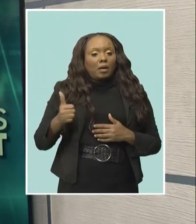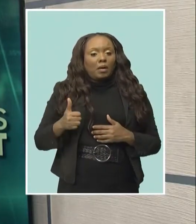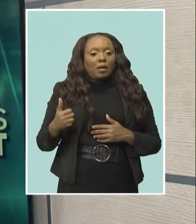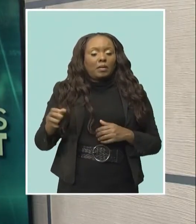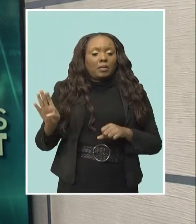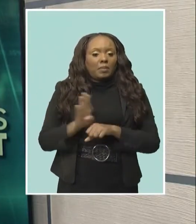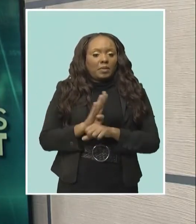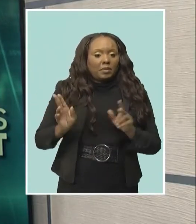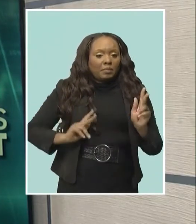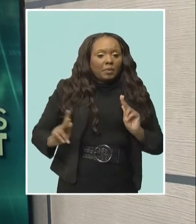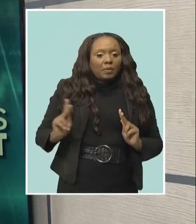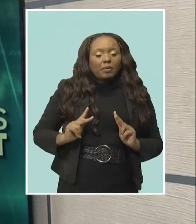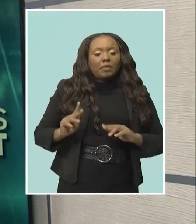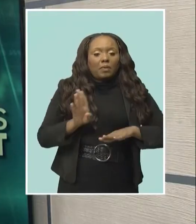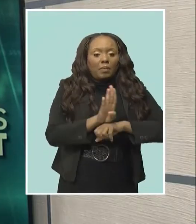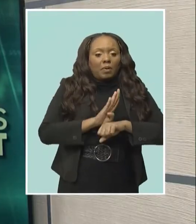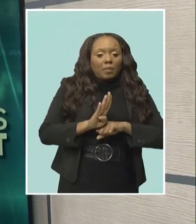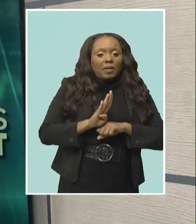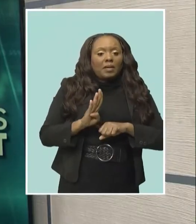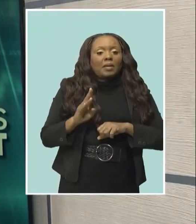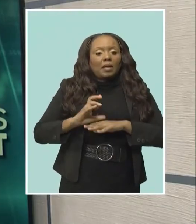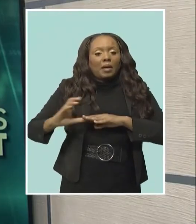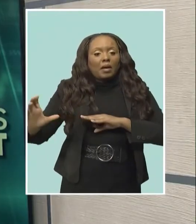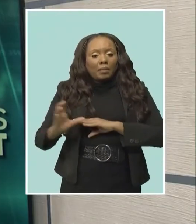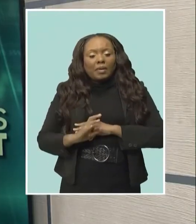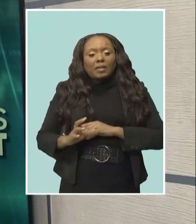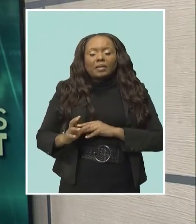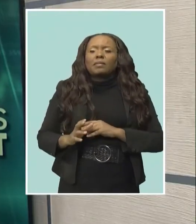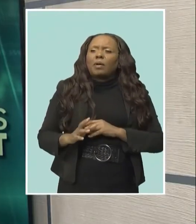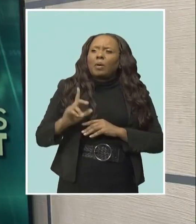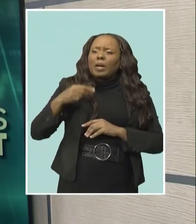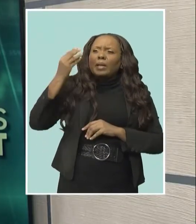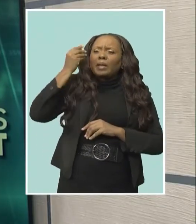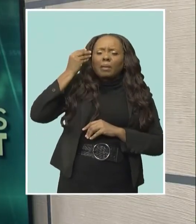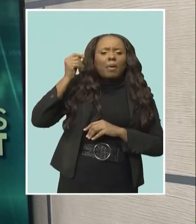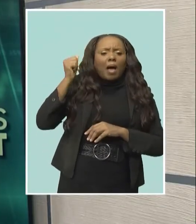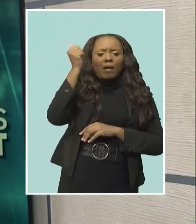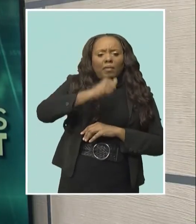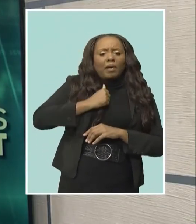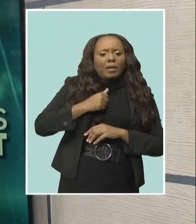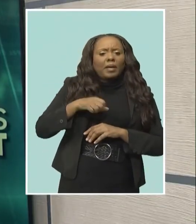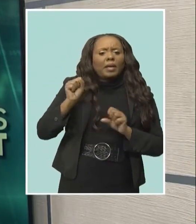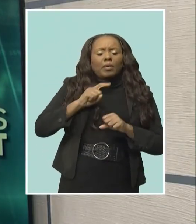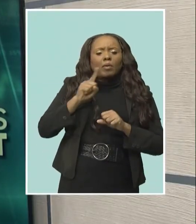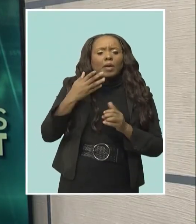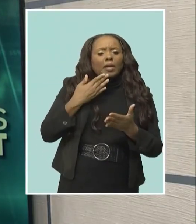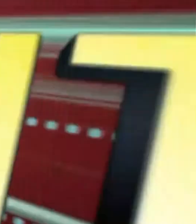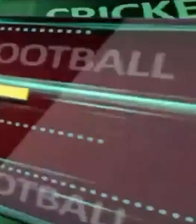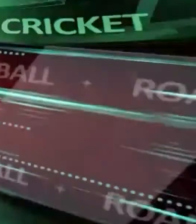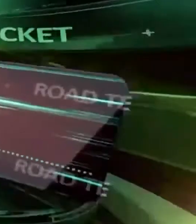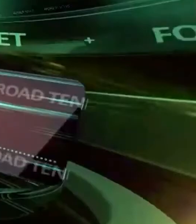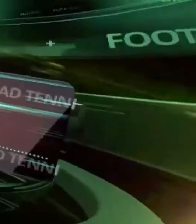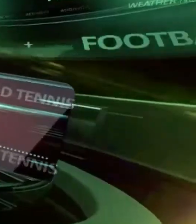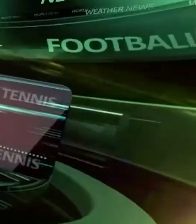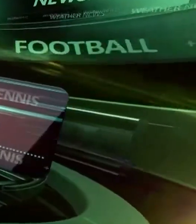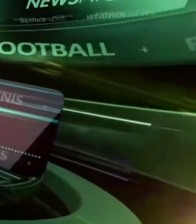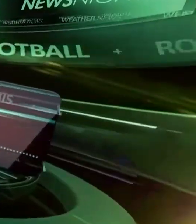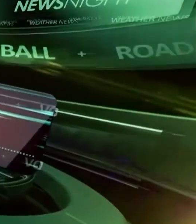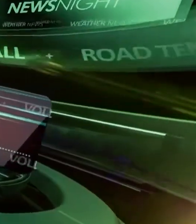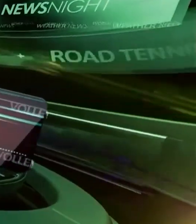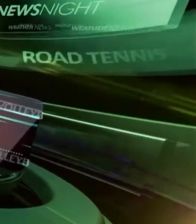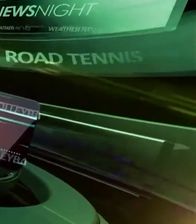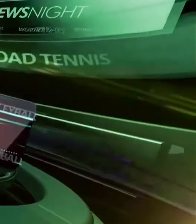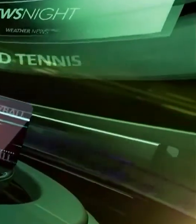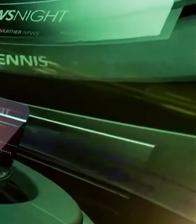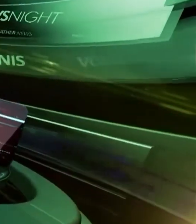from Barbados and the region to view Africa as a viable destination for trade and export of services.